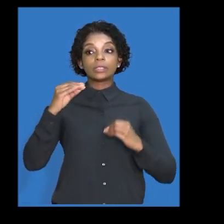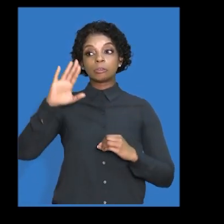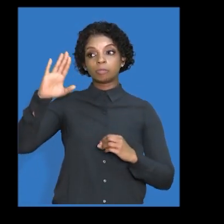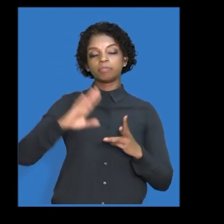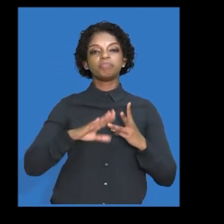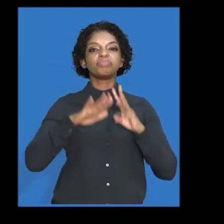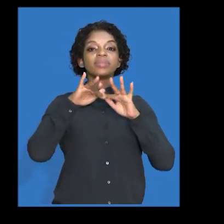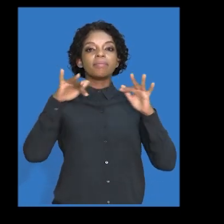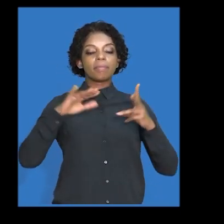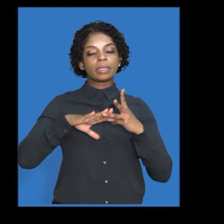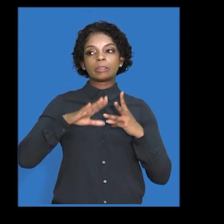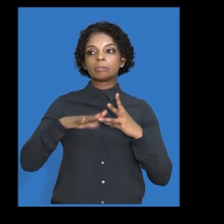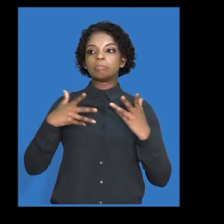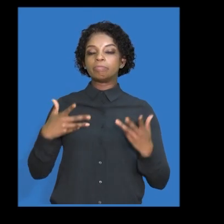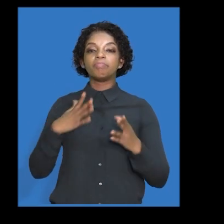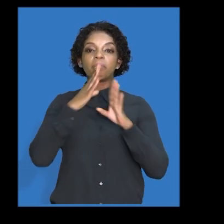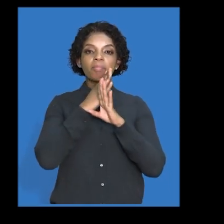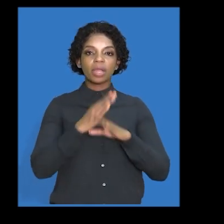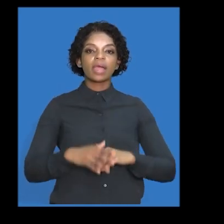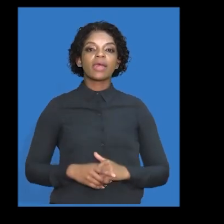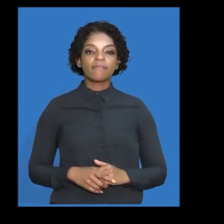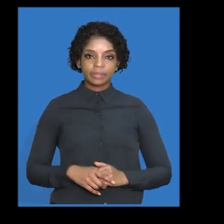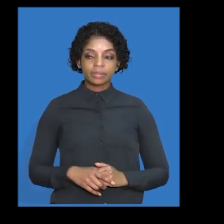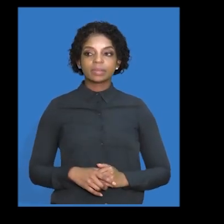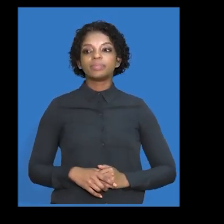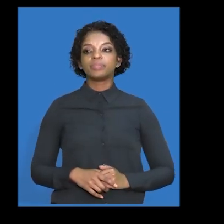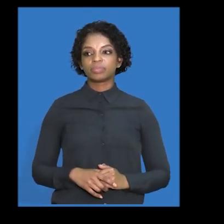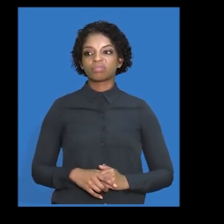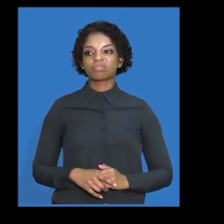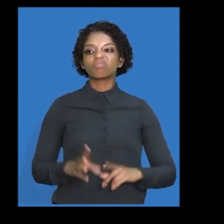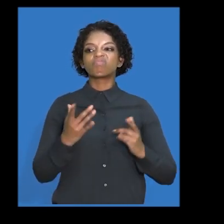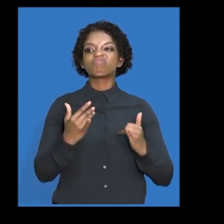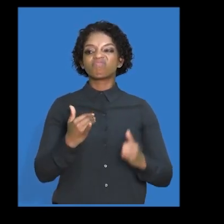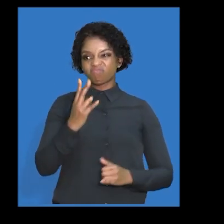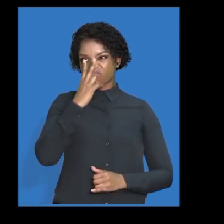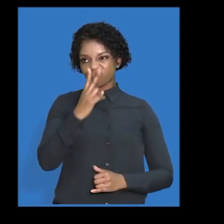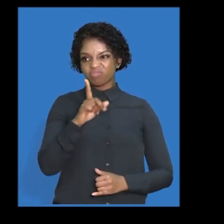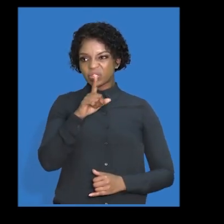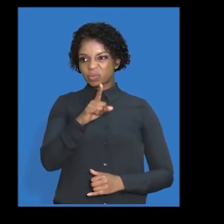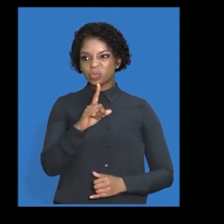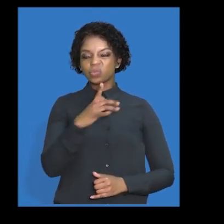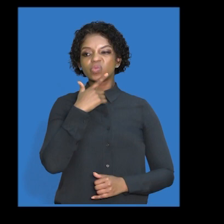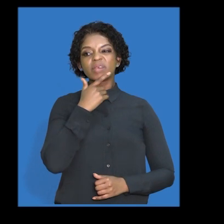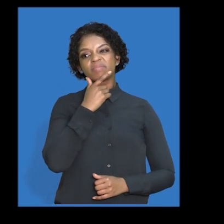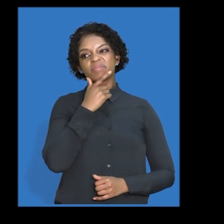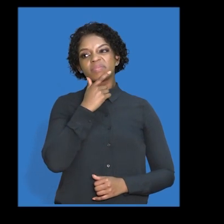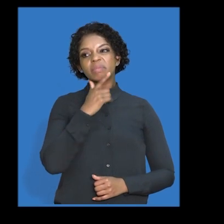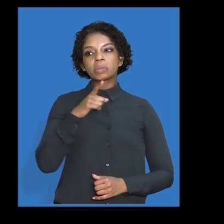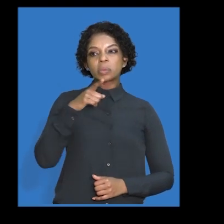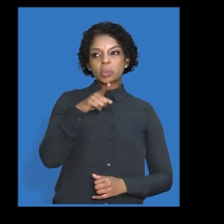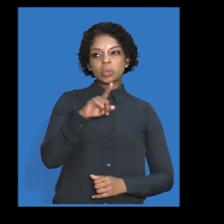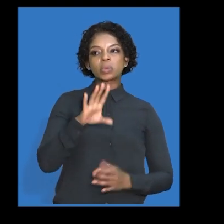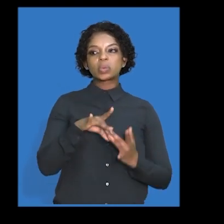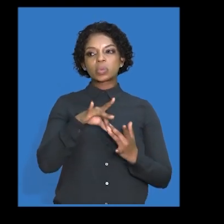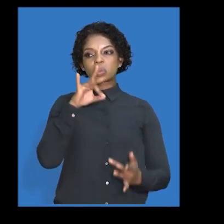C, public, or option D, private. So if we look at where you guys went there, you went